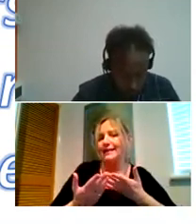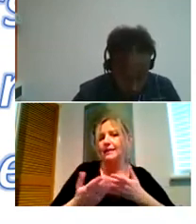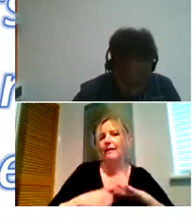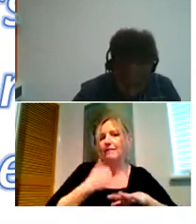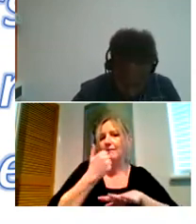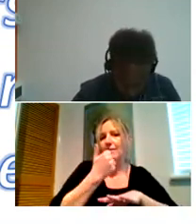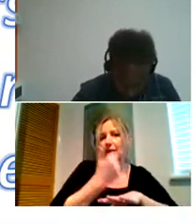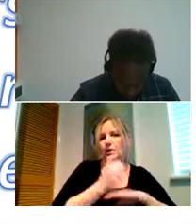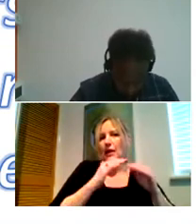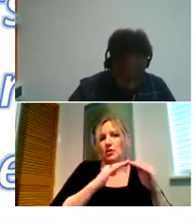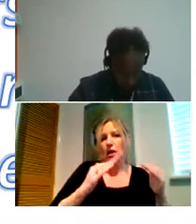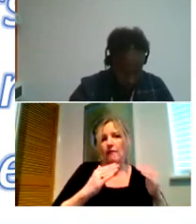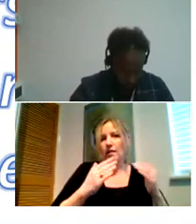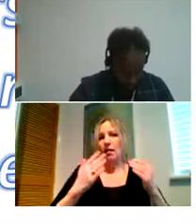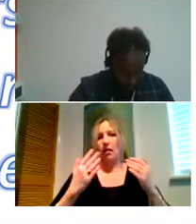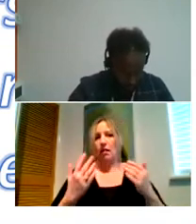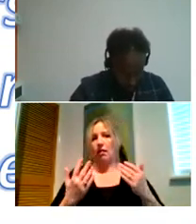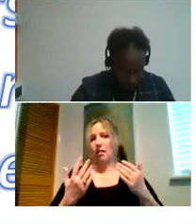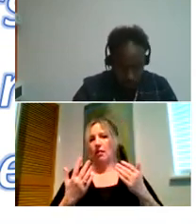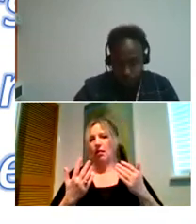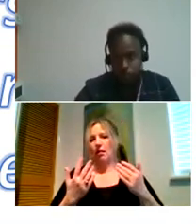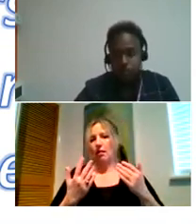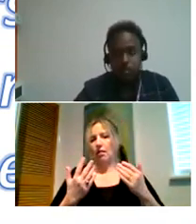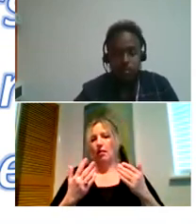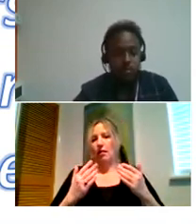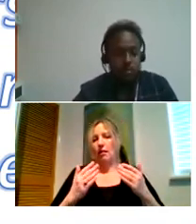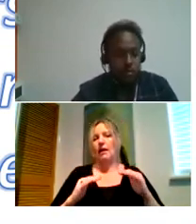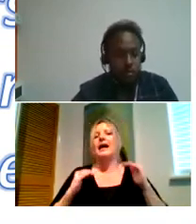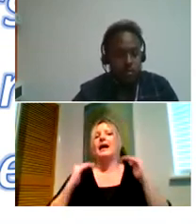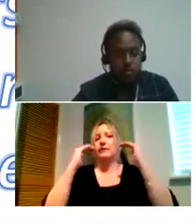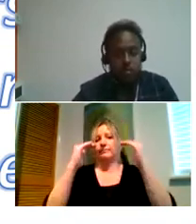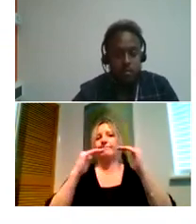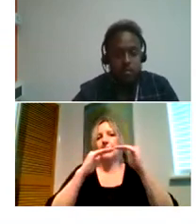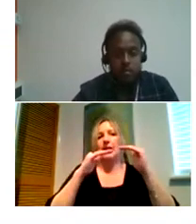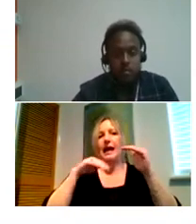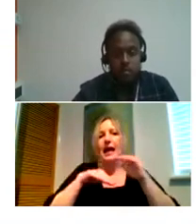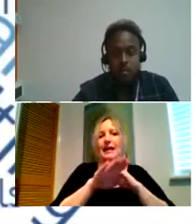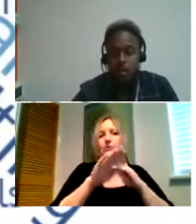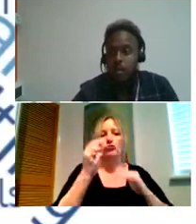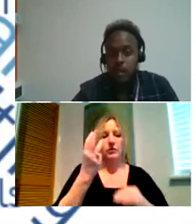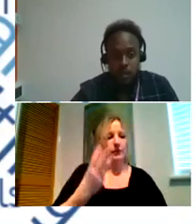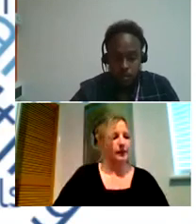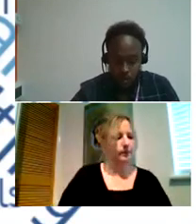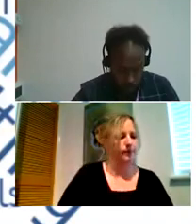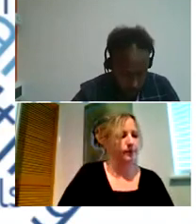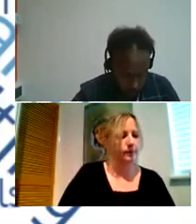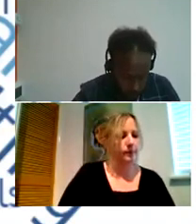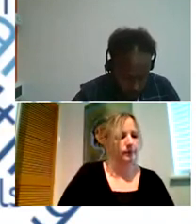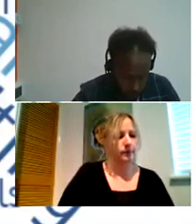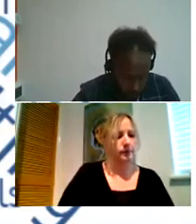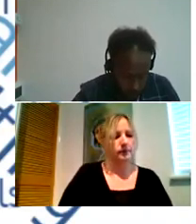about provision at entry 3 level. So over to you, Dahir. Thank you,